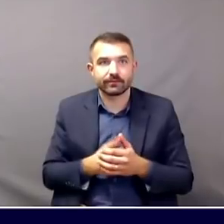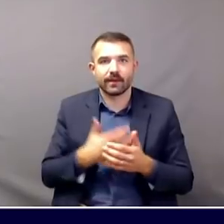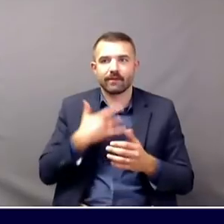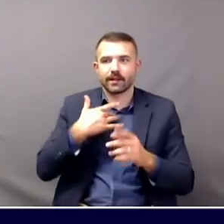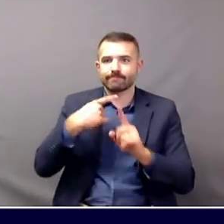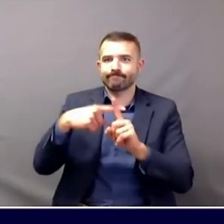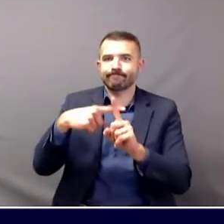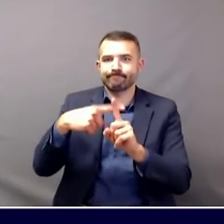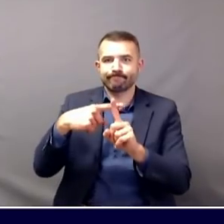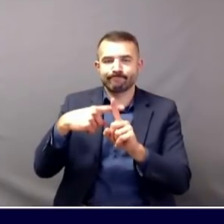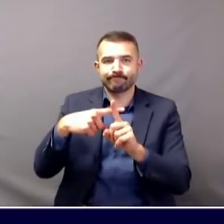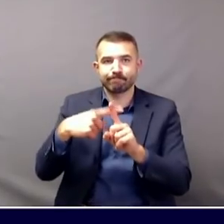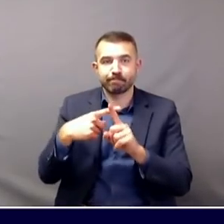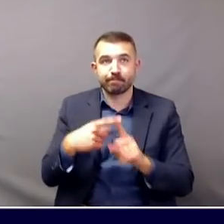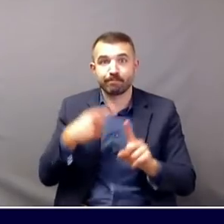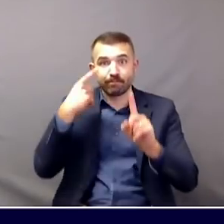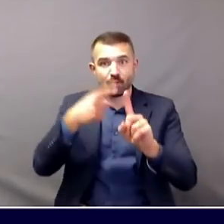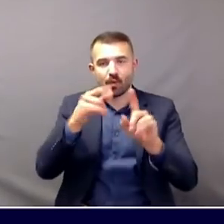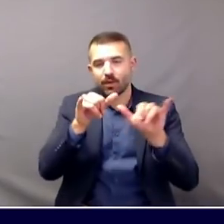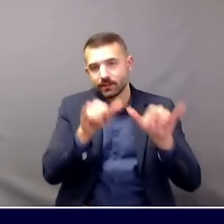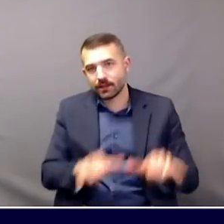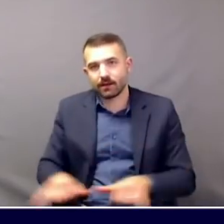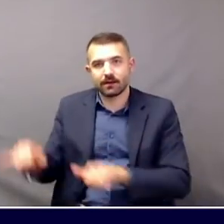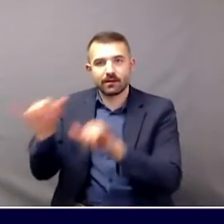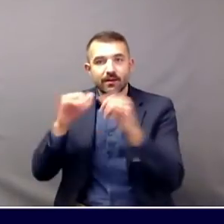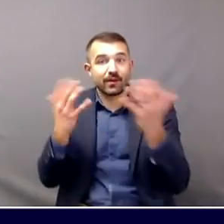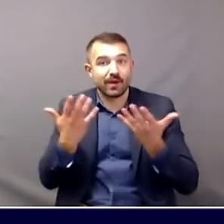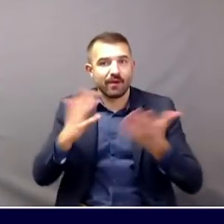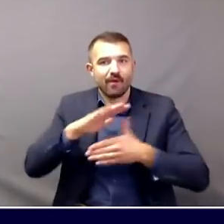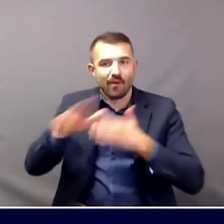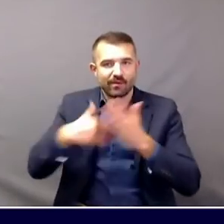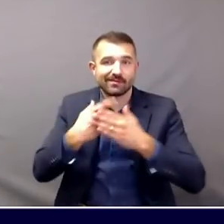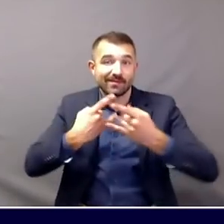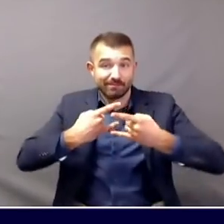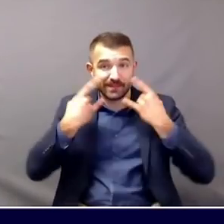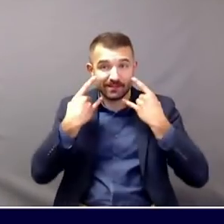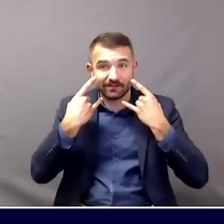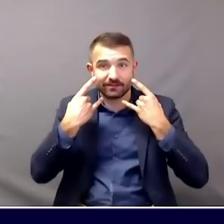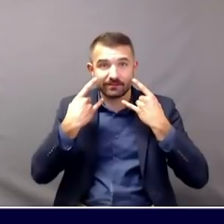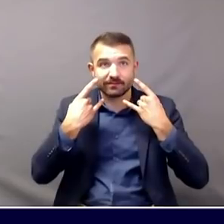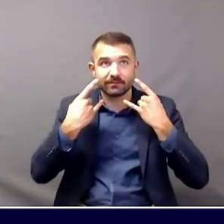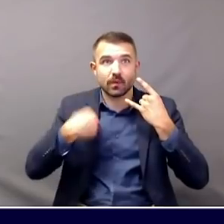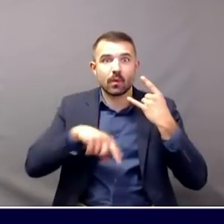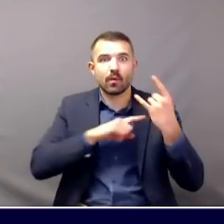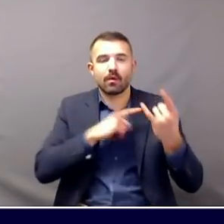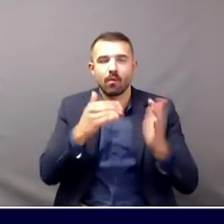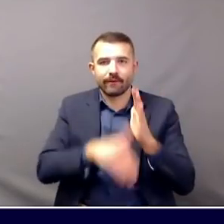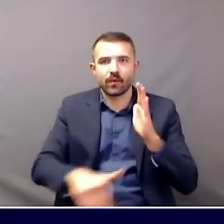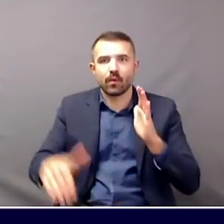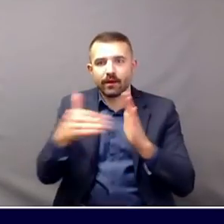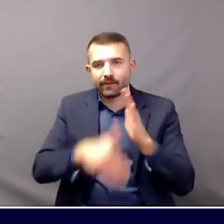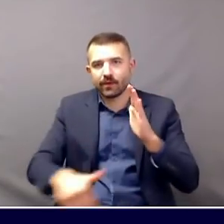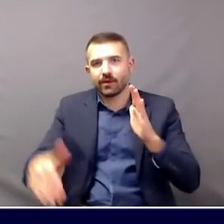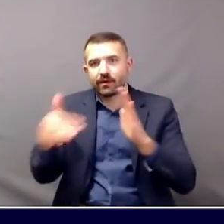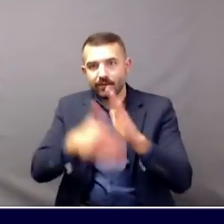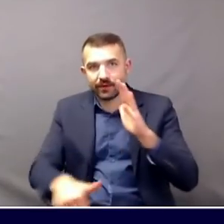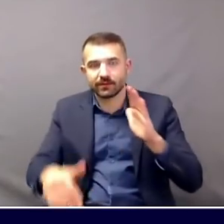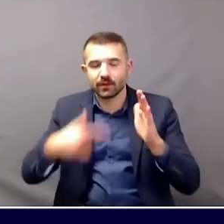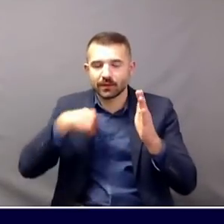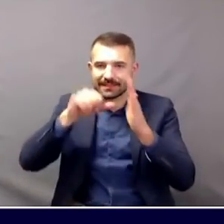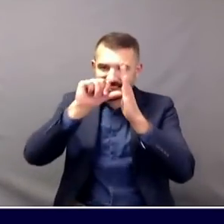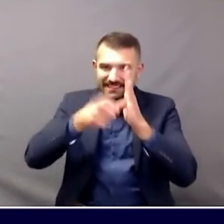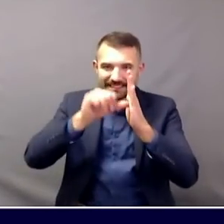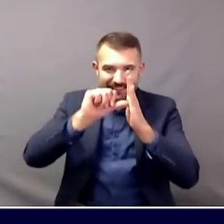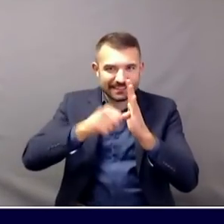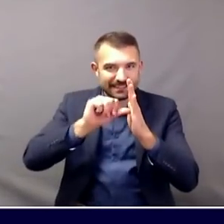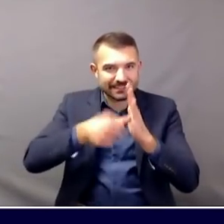To me, that's a reason why the controls that we've talked about, the so-called and sterile term for them is engineering